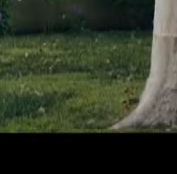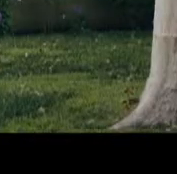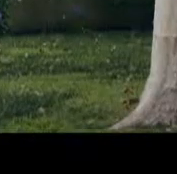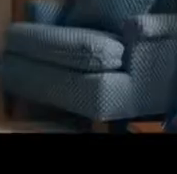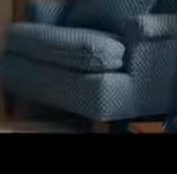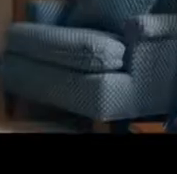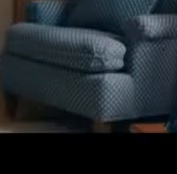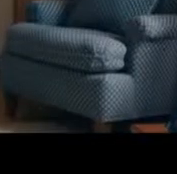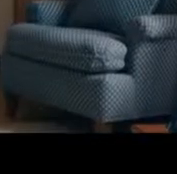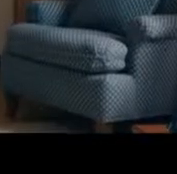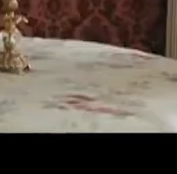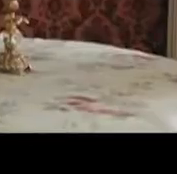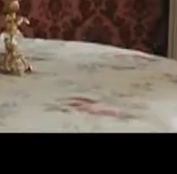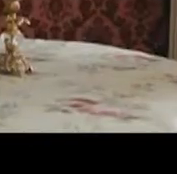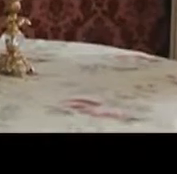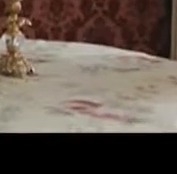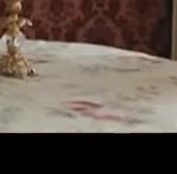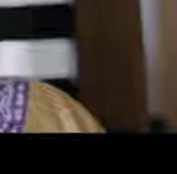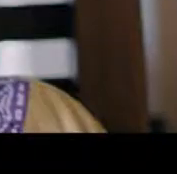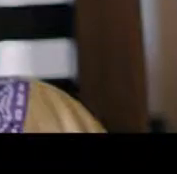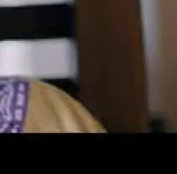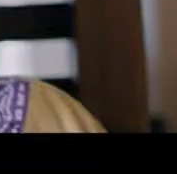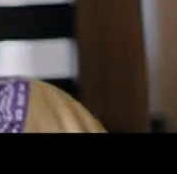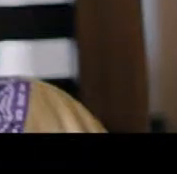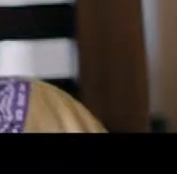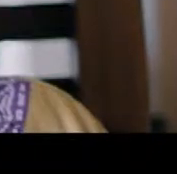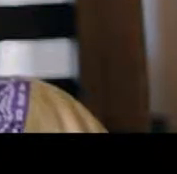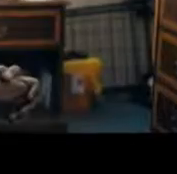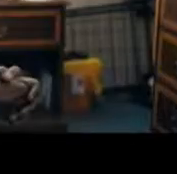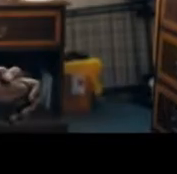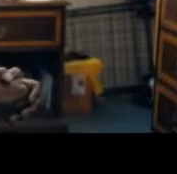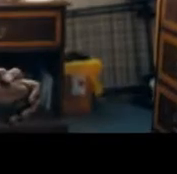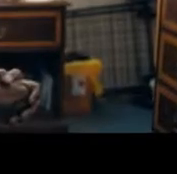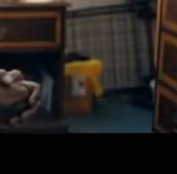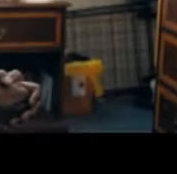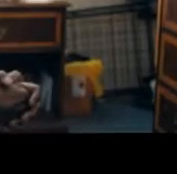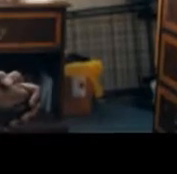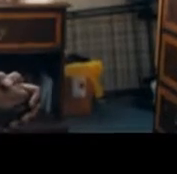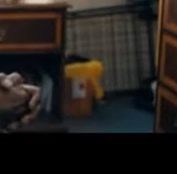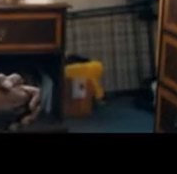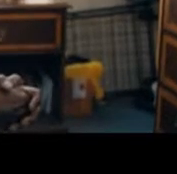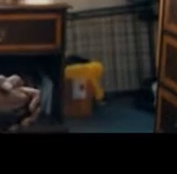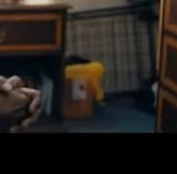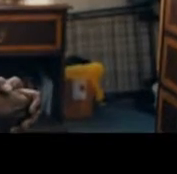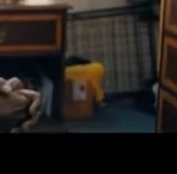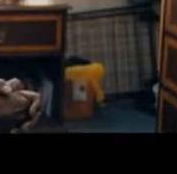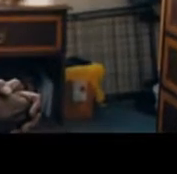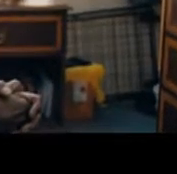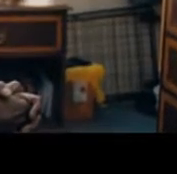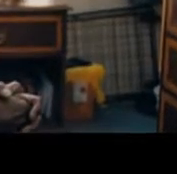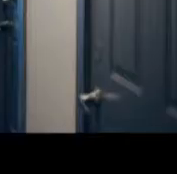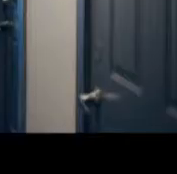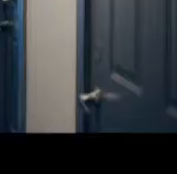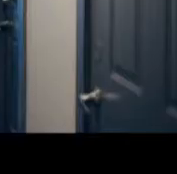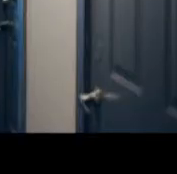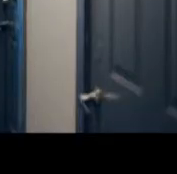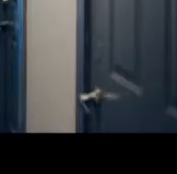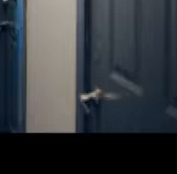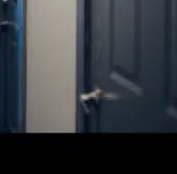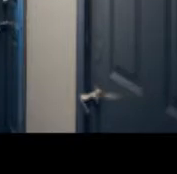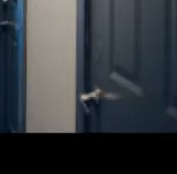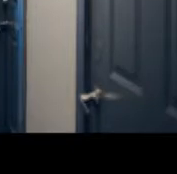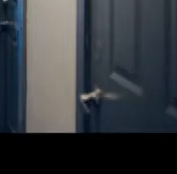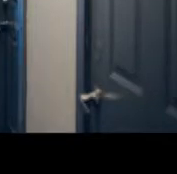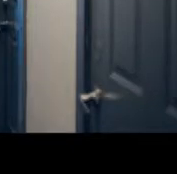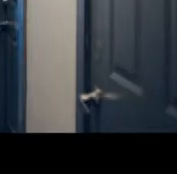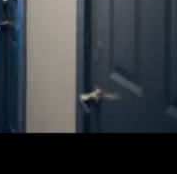One in six seniors faces the threat of hunger, and millions more live in isolation. America, let's do lunch. Drop off a hot meal